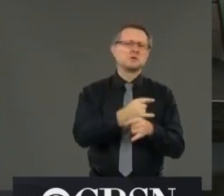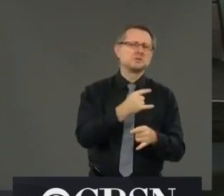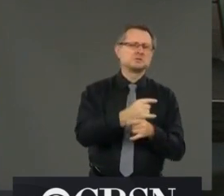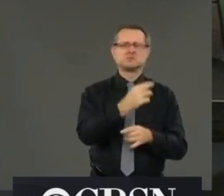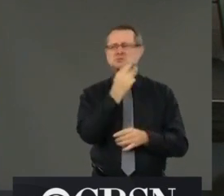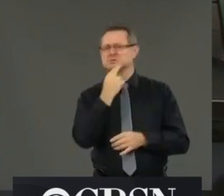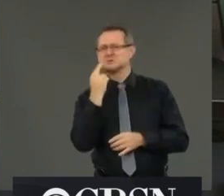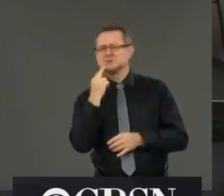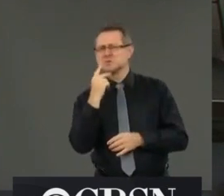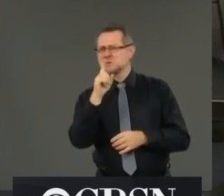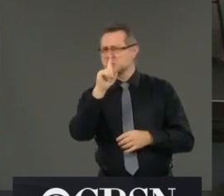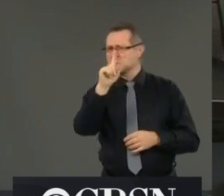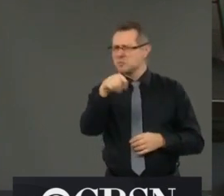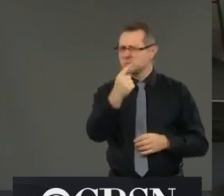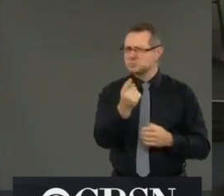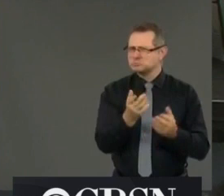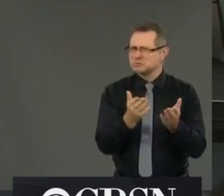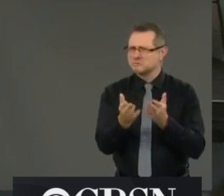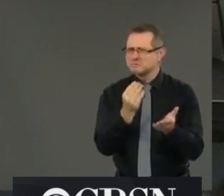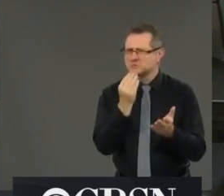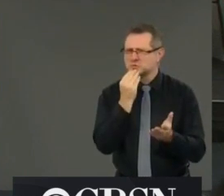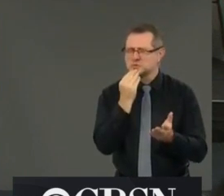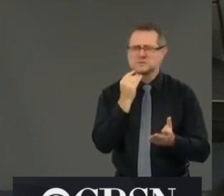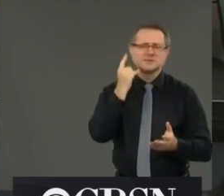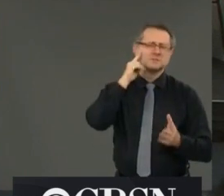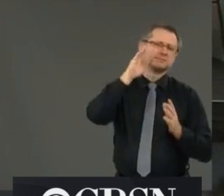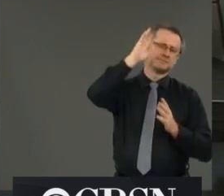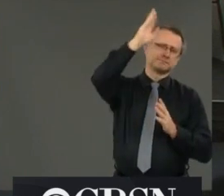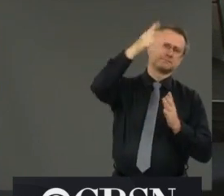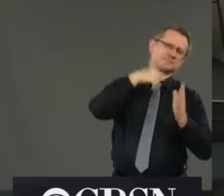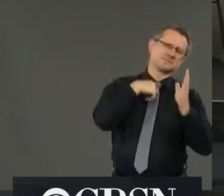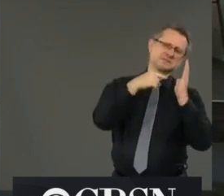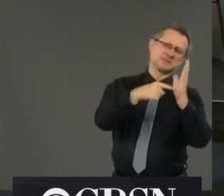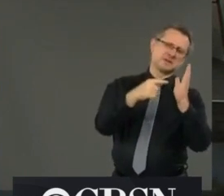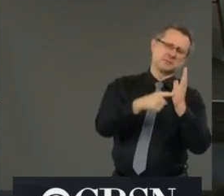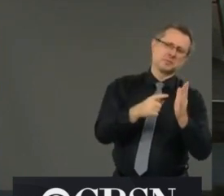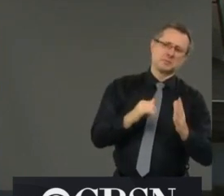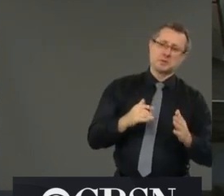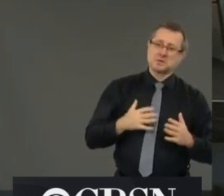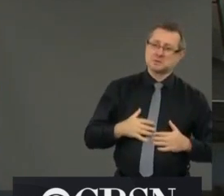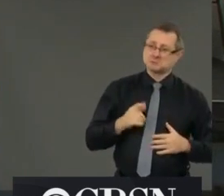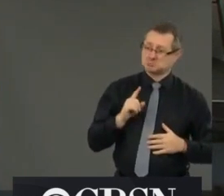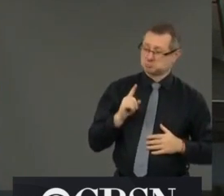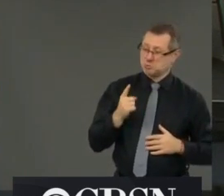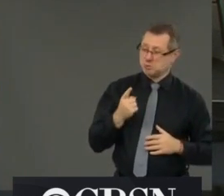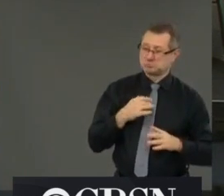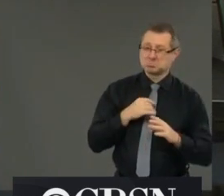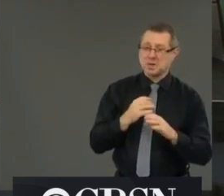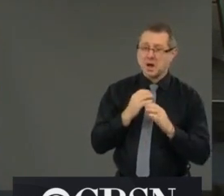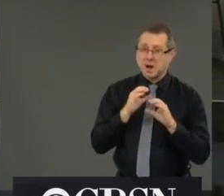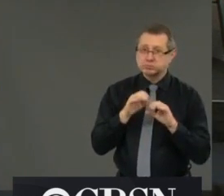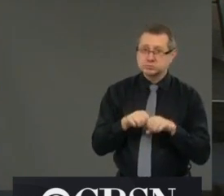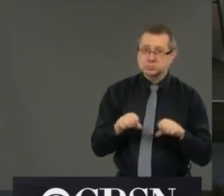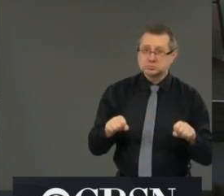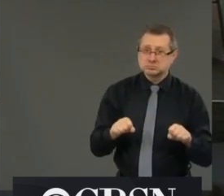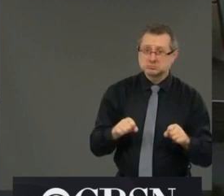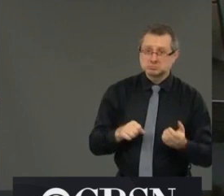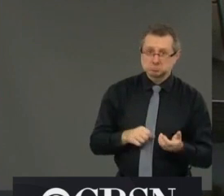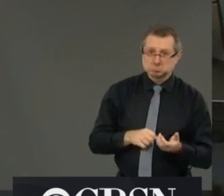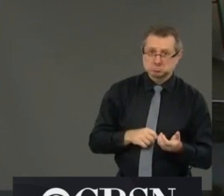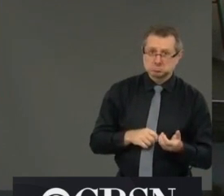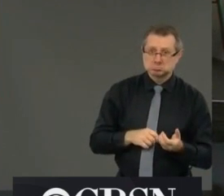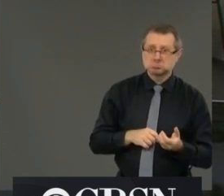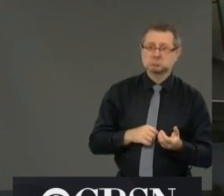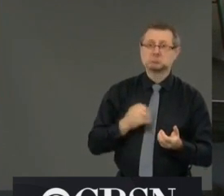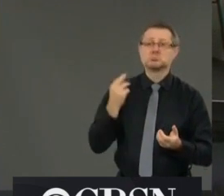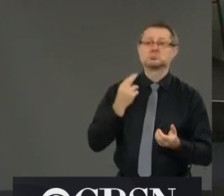food, a person, for example, can buy a $1 hot dog and not eat it, but just buy it just so they can